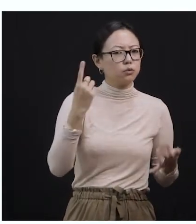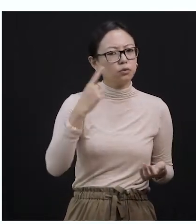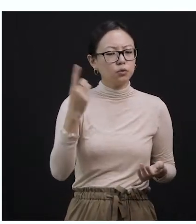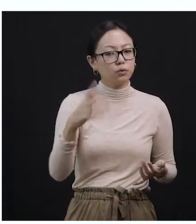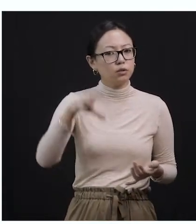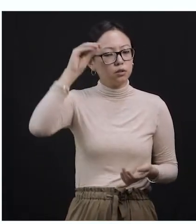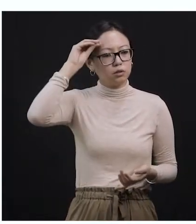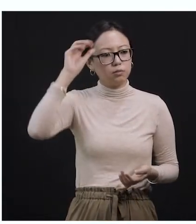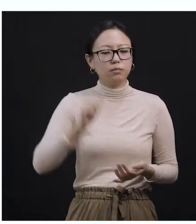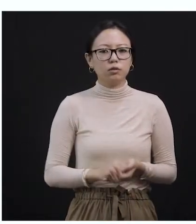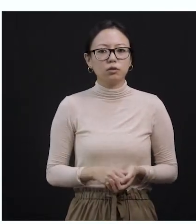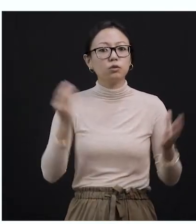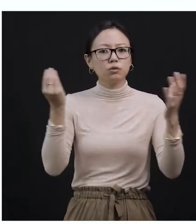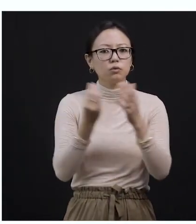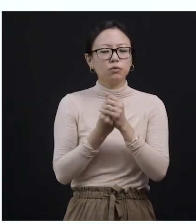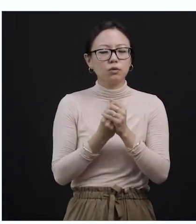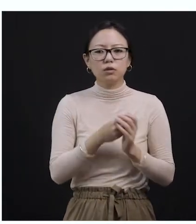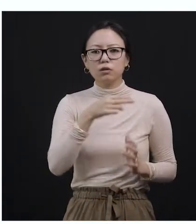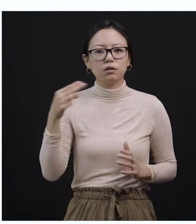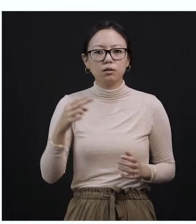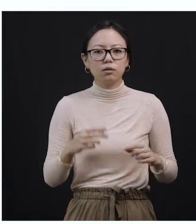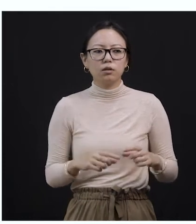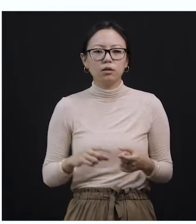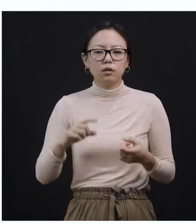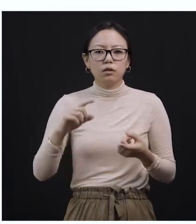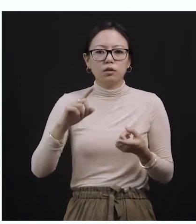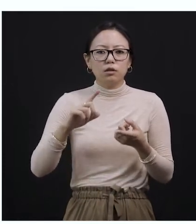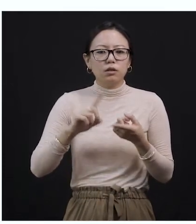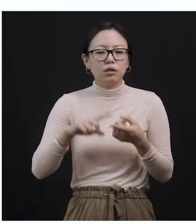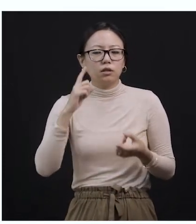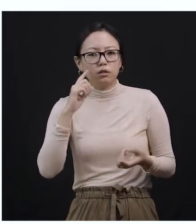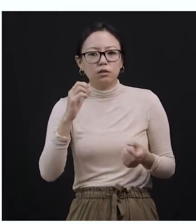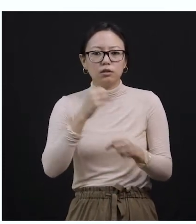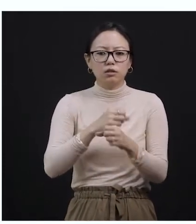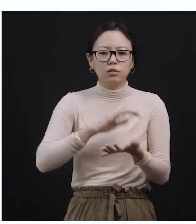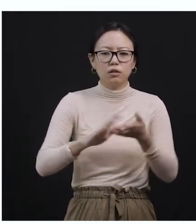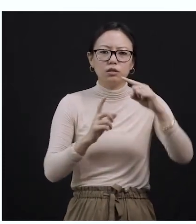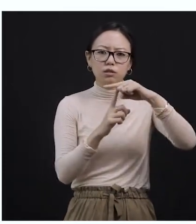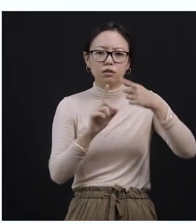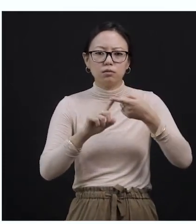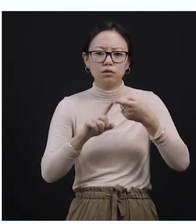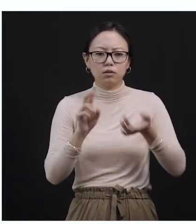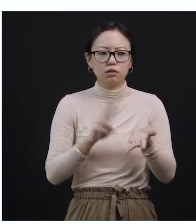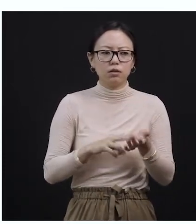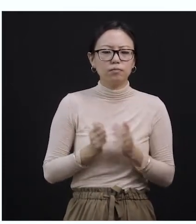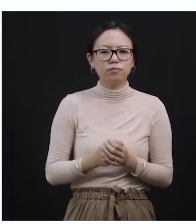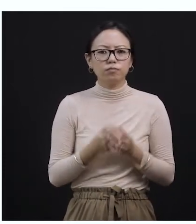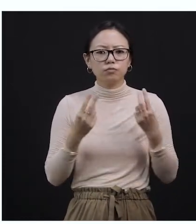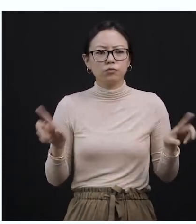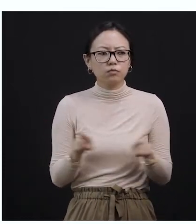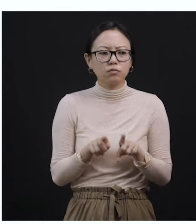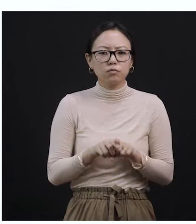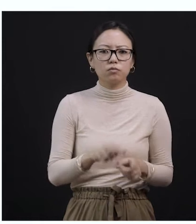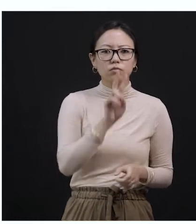number 18. All right. Similarly, in the next example, we have 29. So this 9 is on